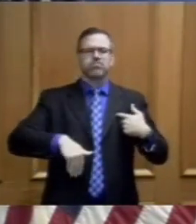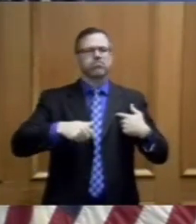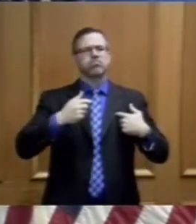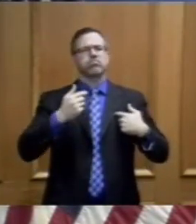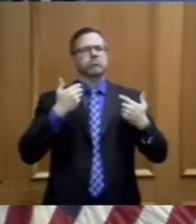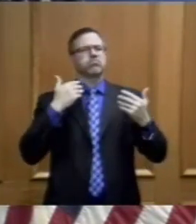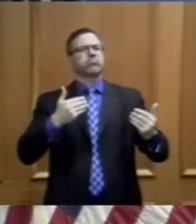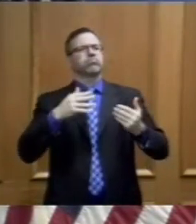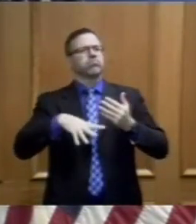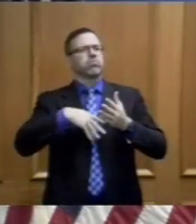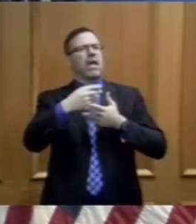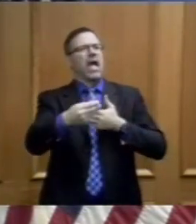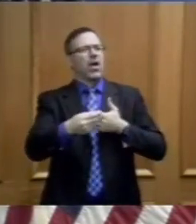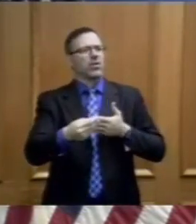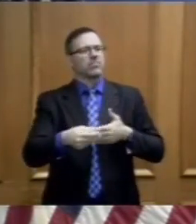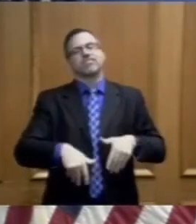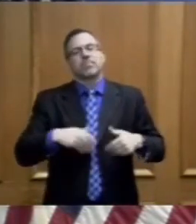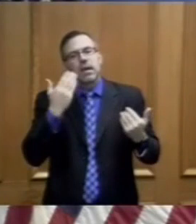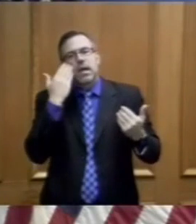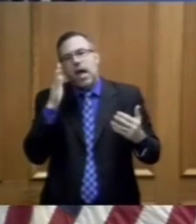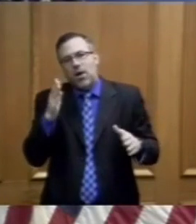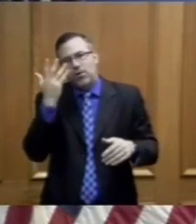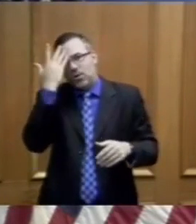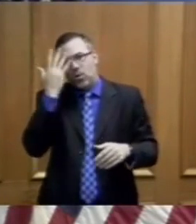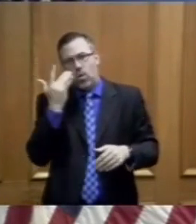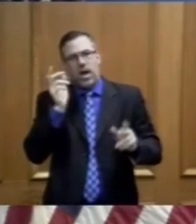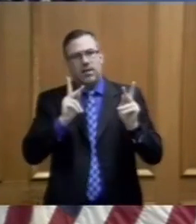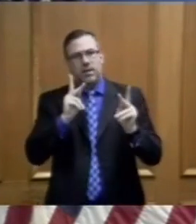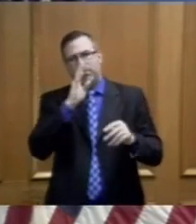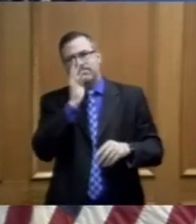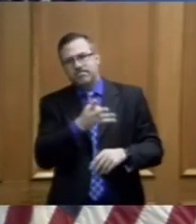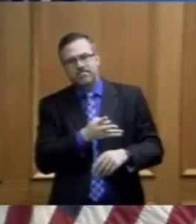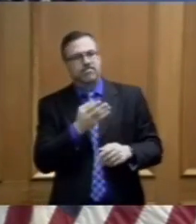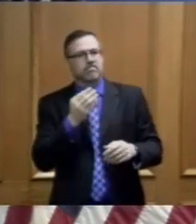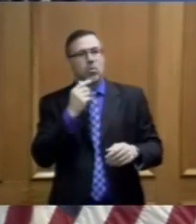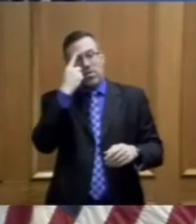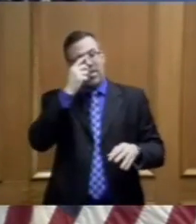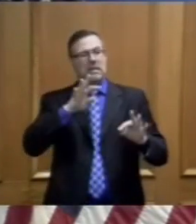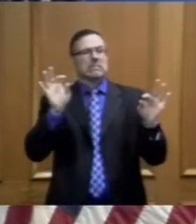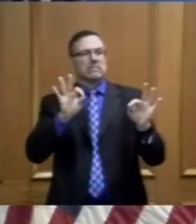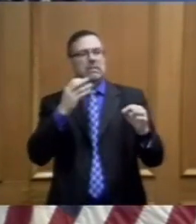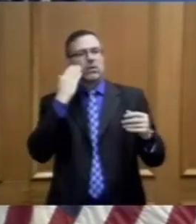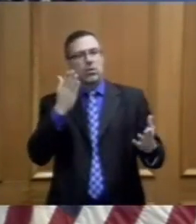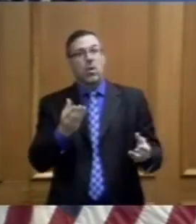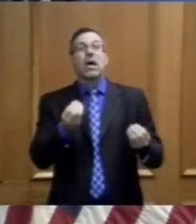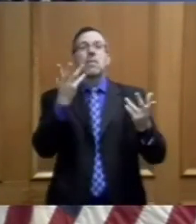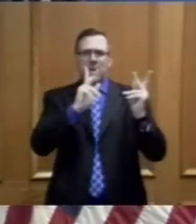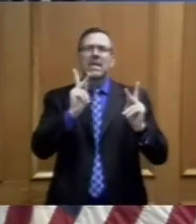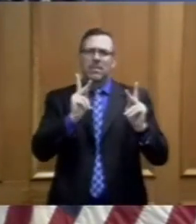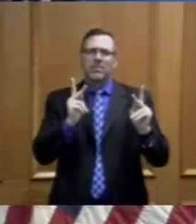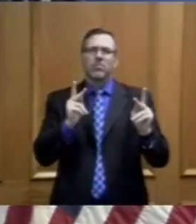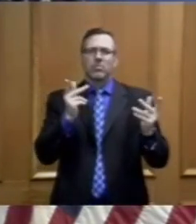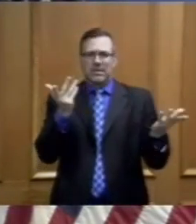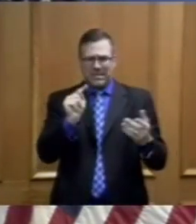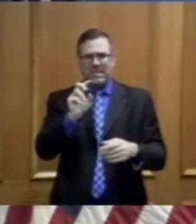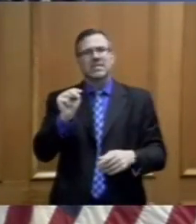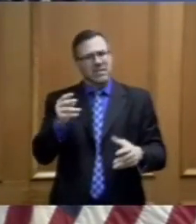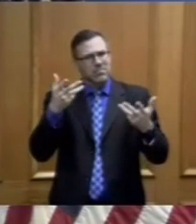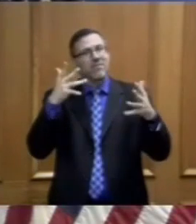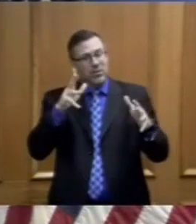or to know why people may or may not take something seriously. And let me just say, a lot of Tennesseans have taken this very